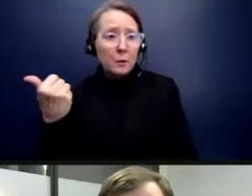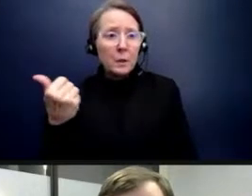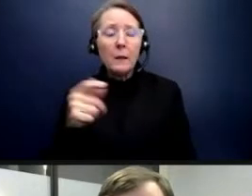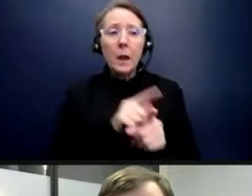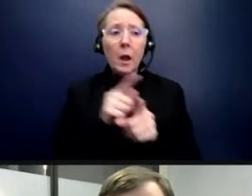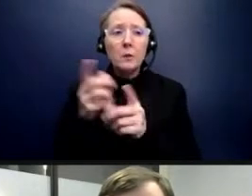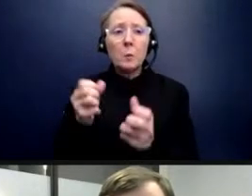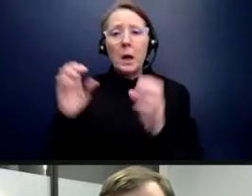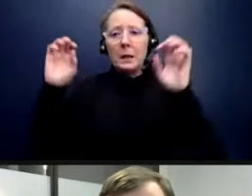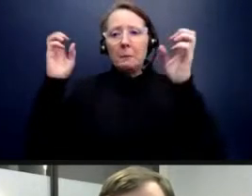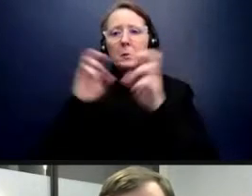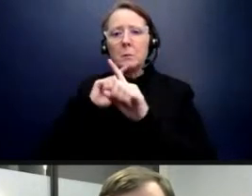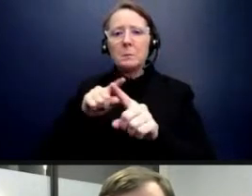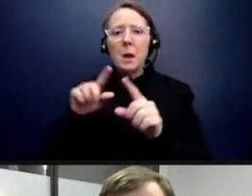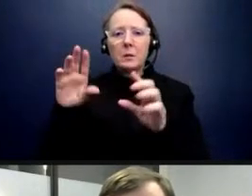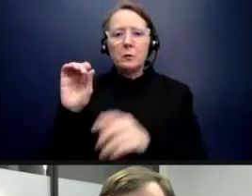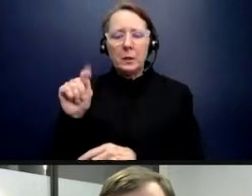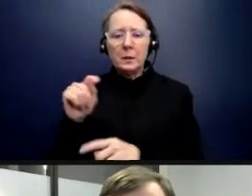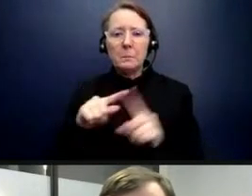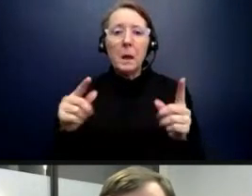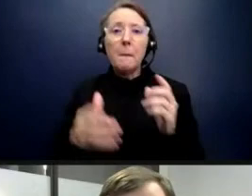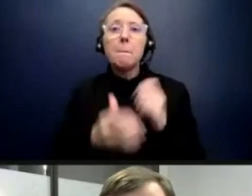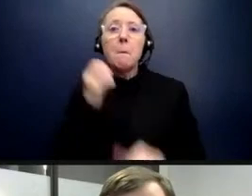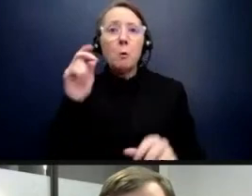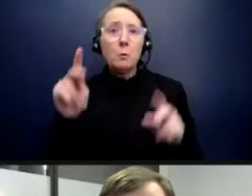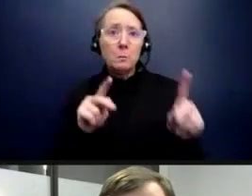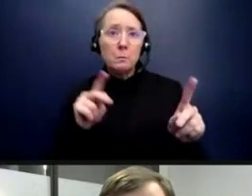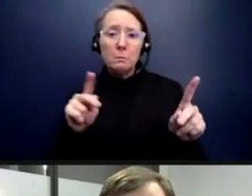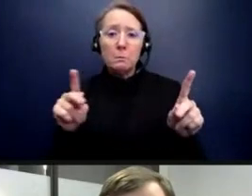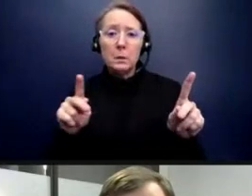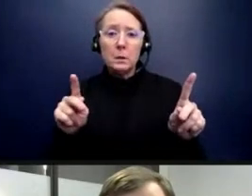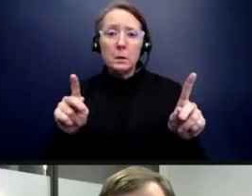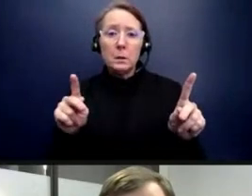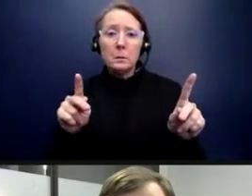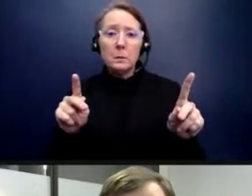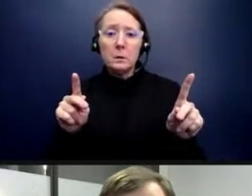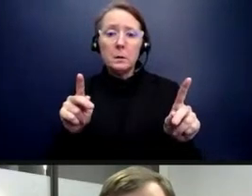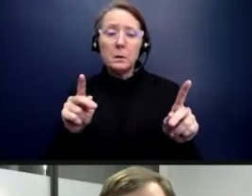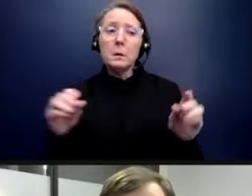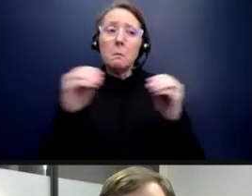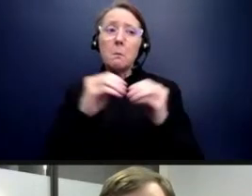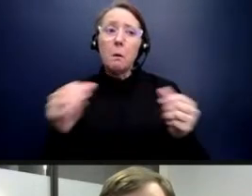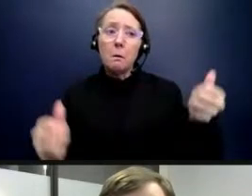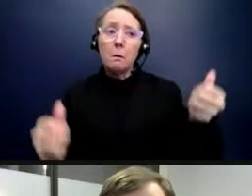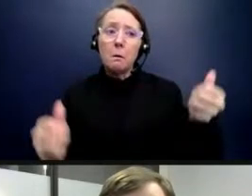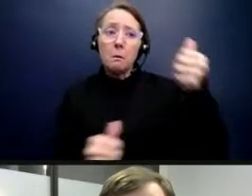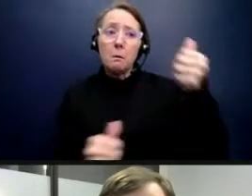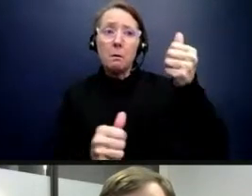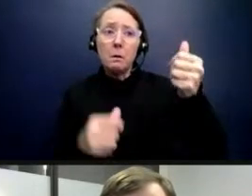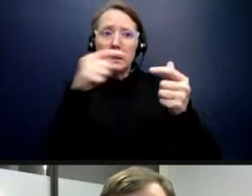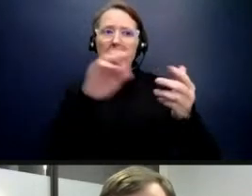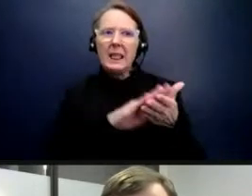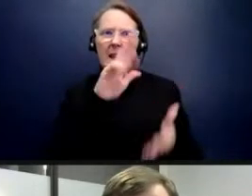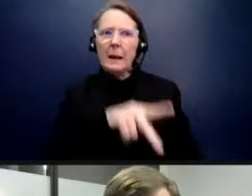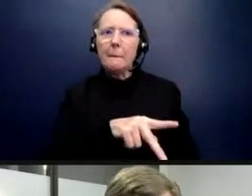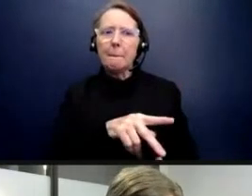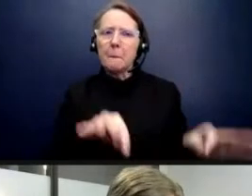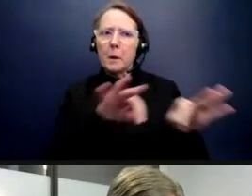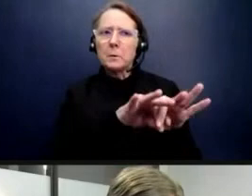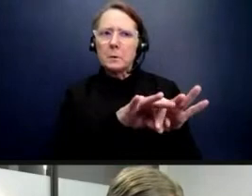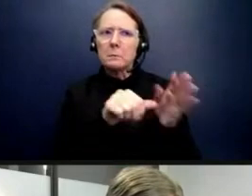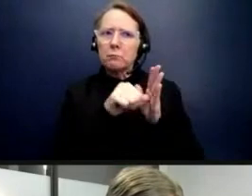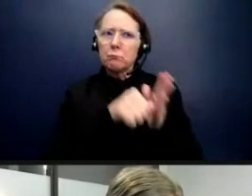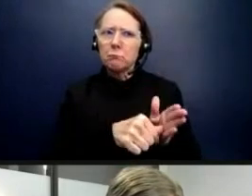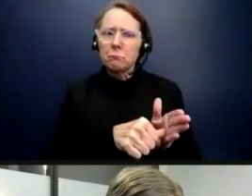that, but the majority, more prominent is the cleanup. So it brings me to